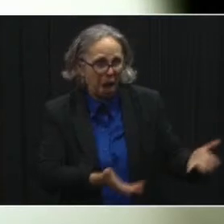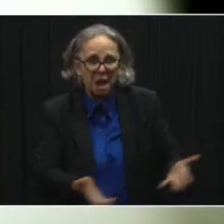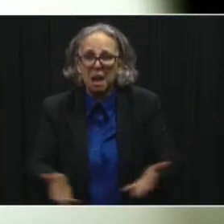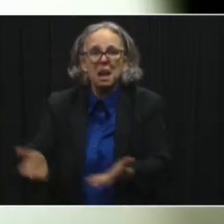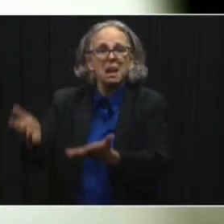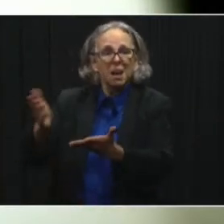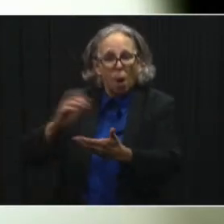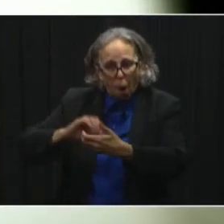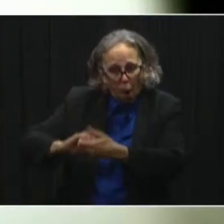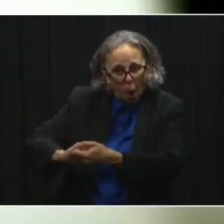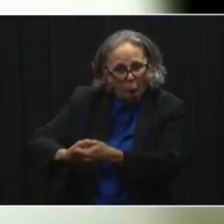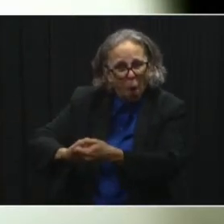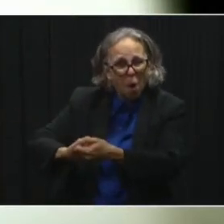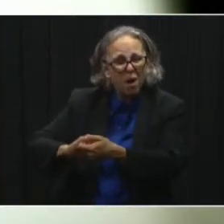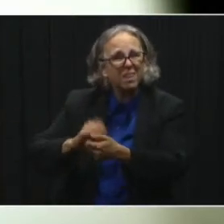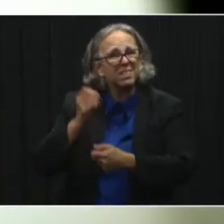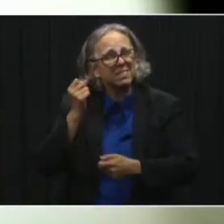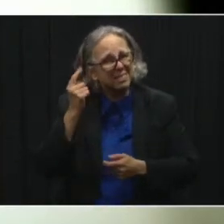family members' hands.